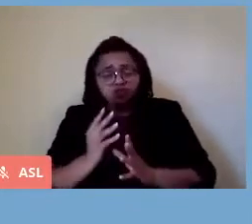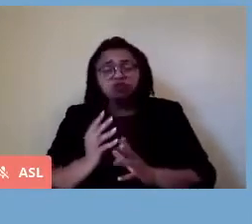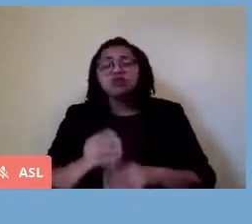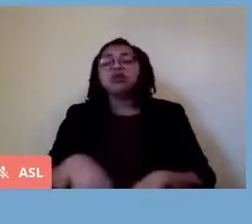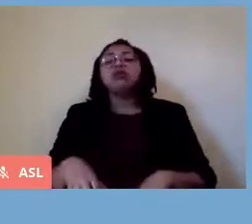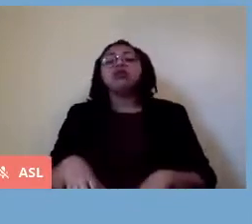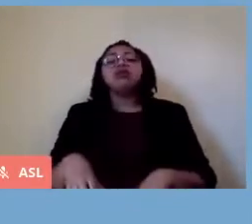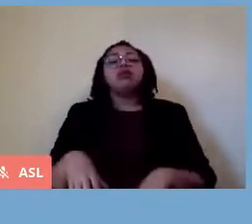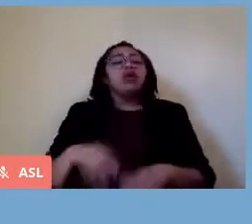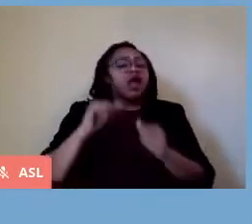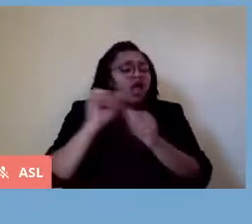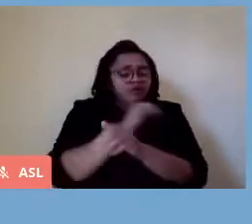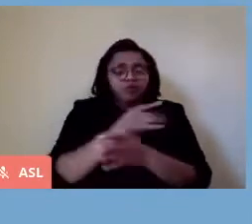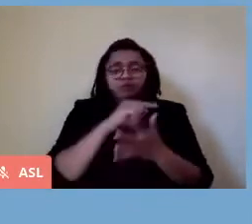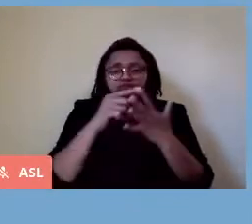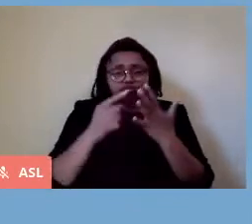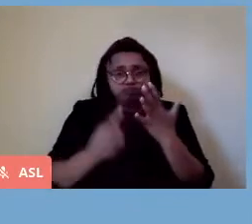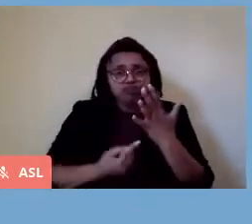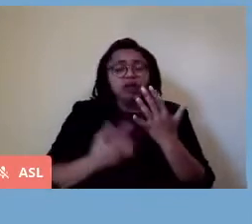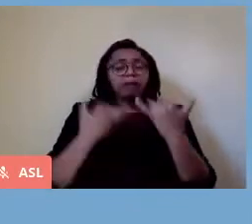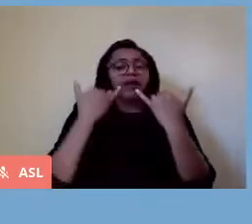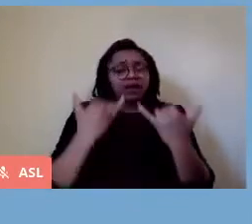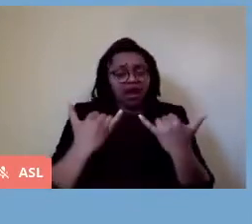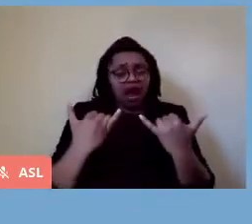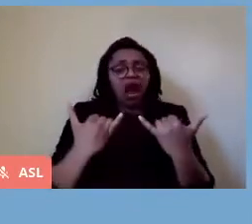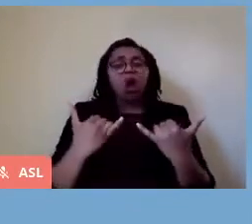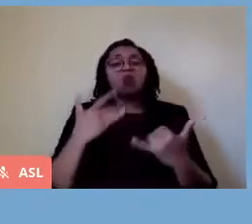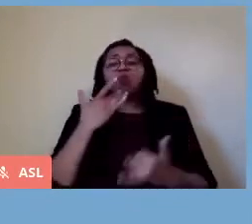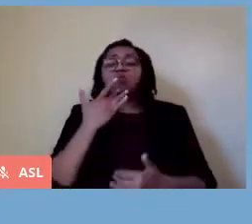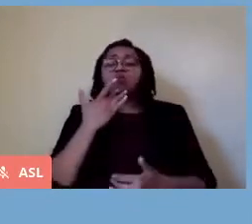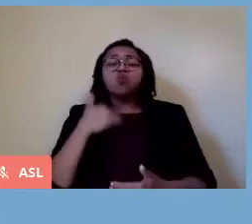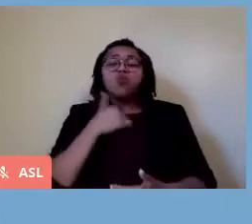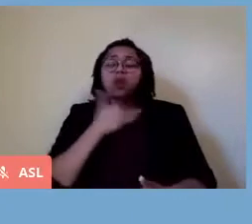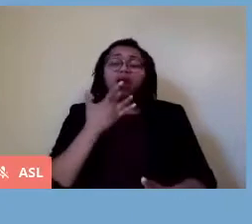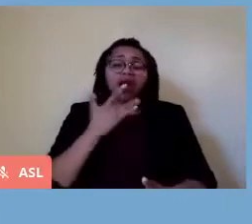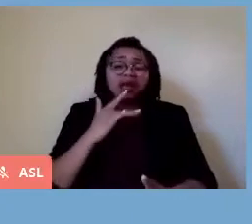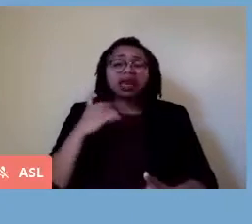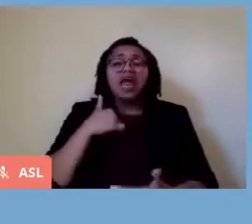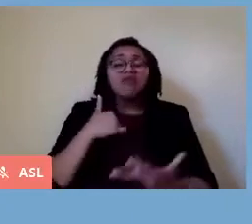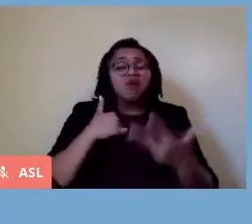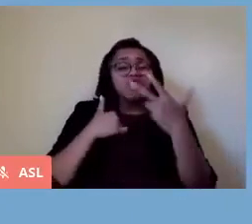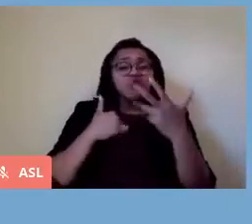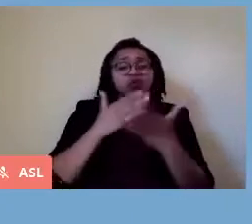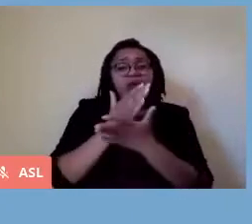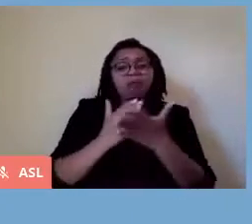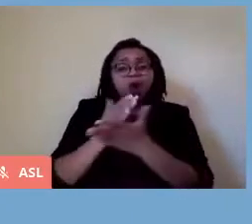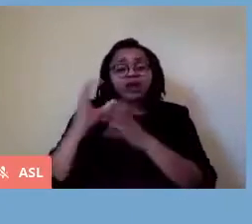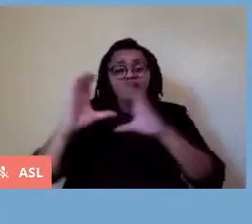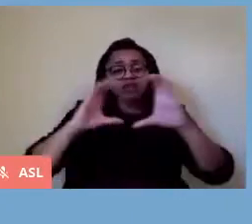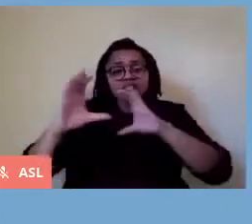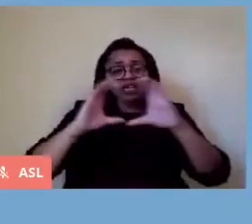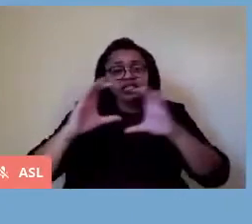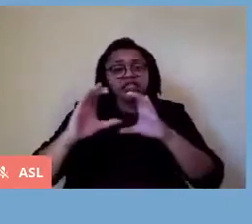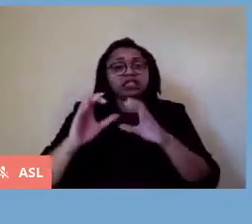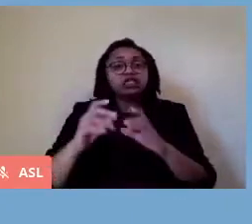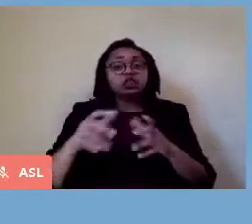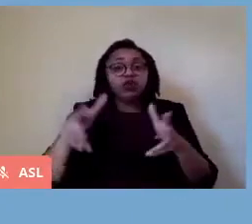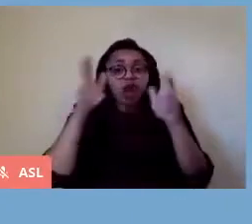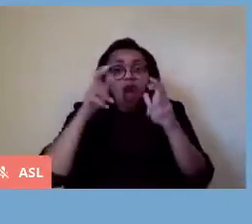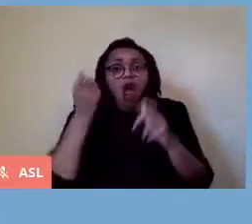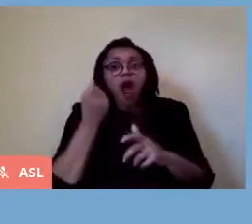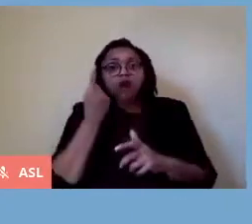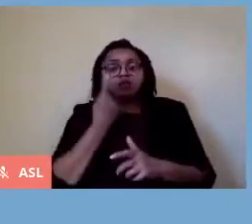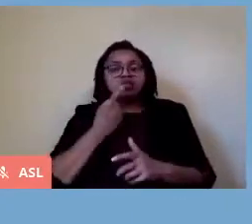have a three-part conversation this morning to continue hearing from all those voices, to center our work on the voices of